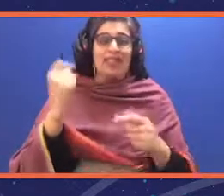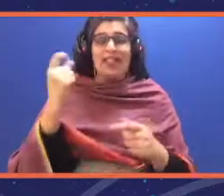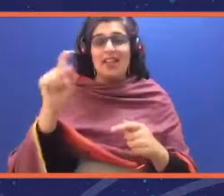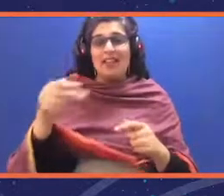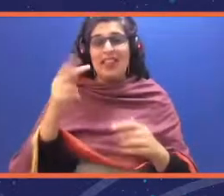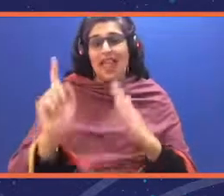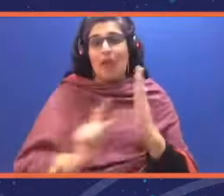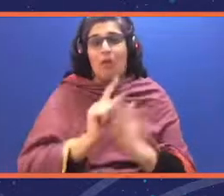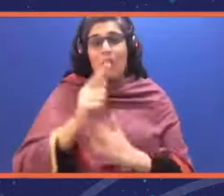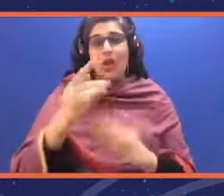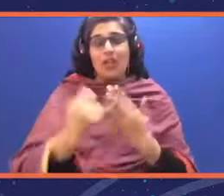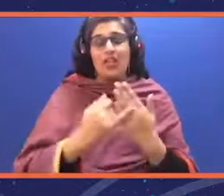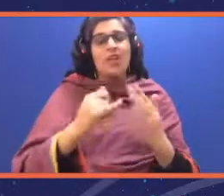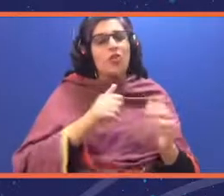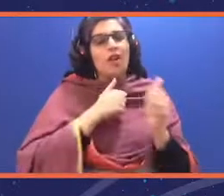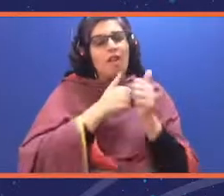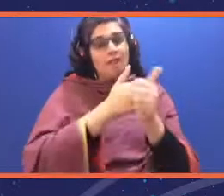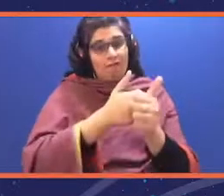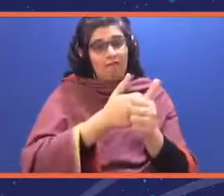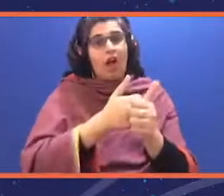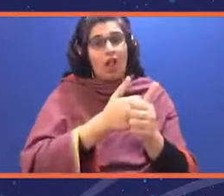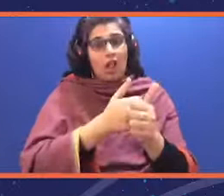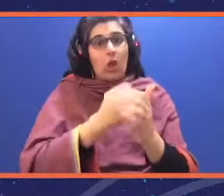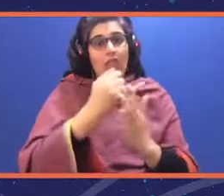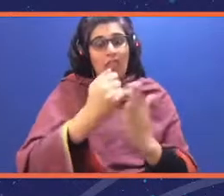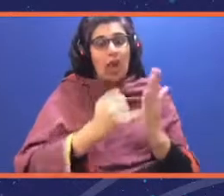follow the artists on